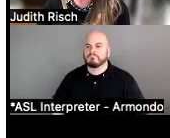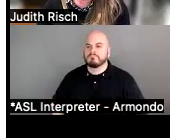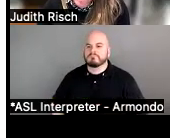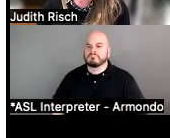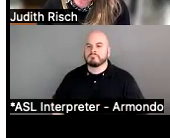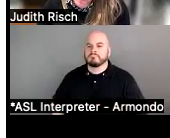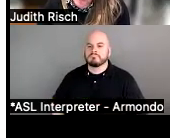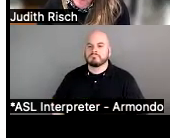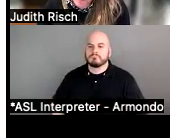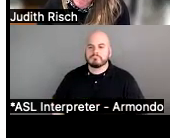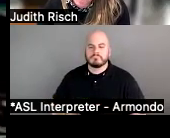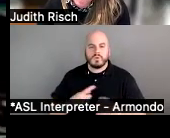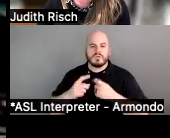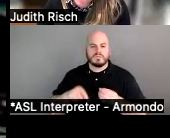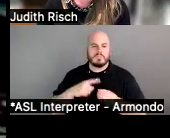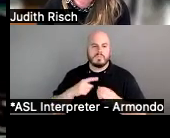the scoping?